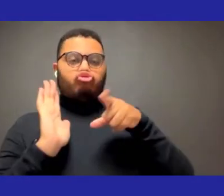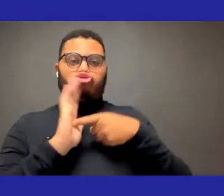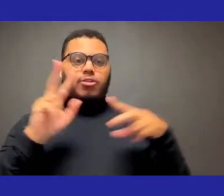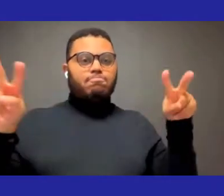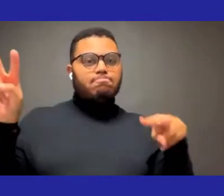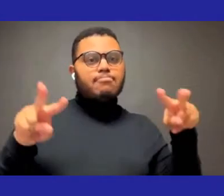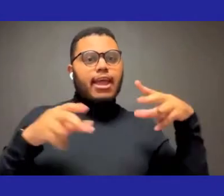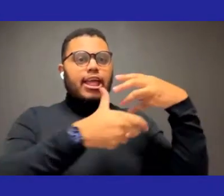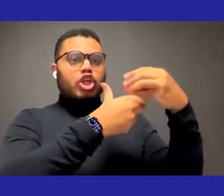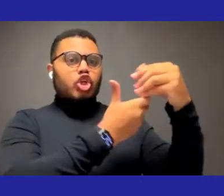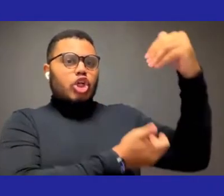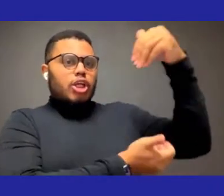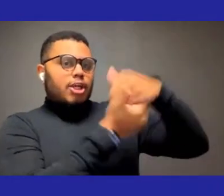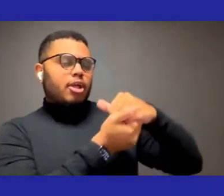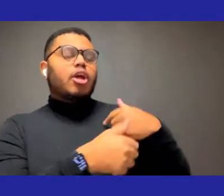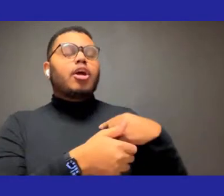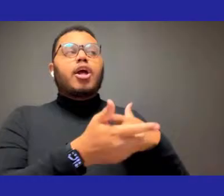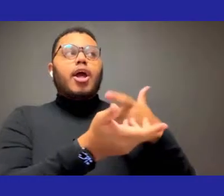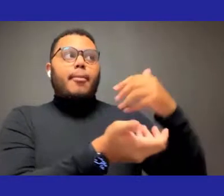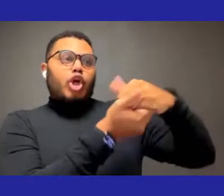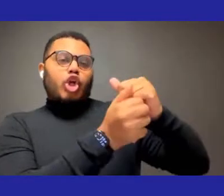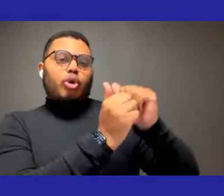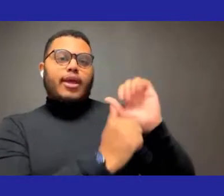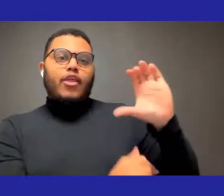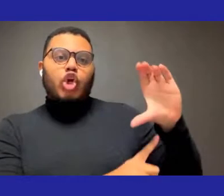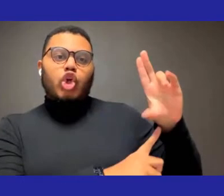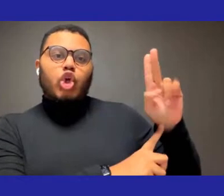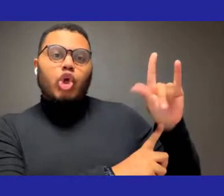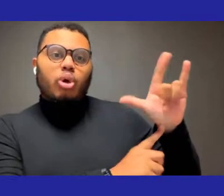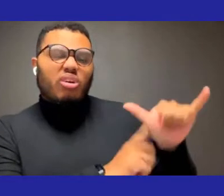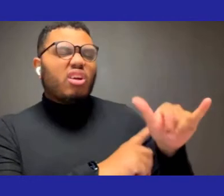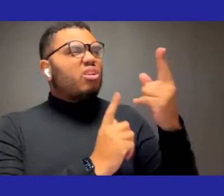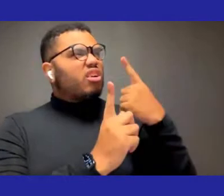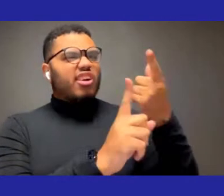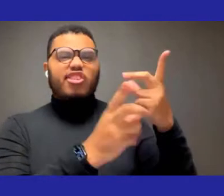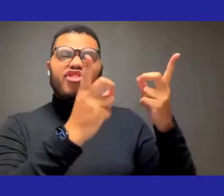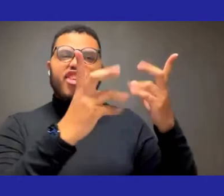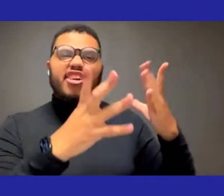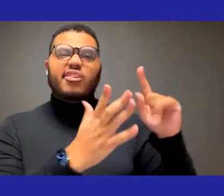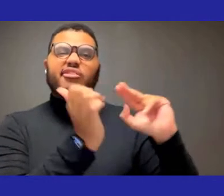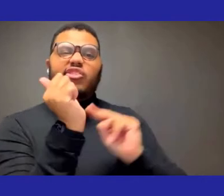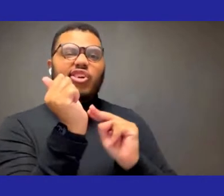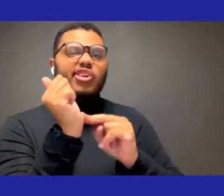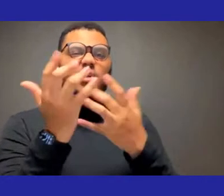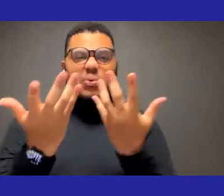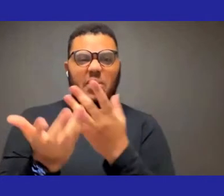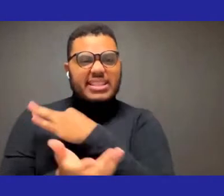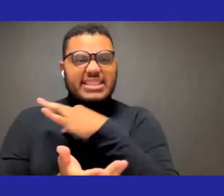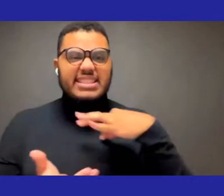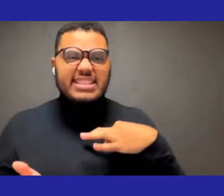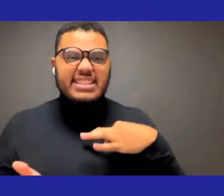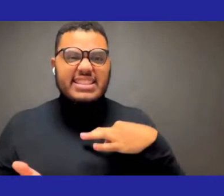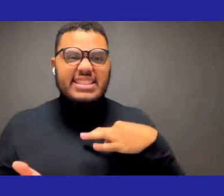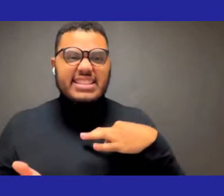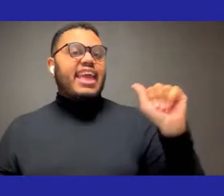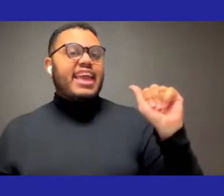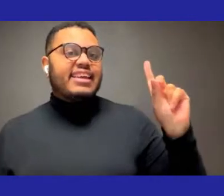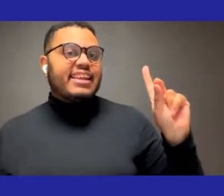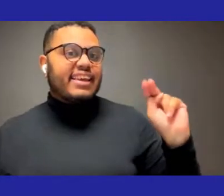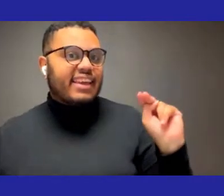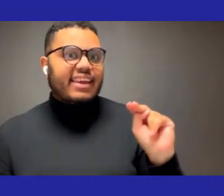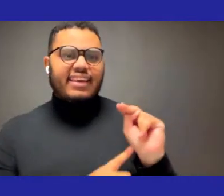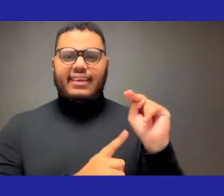partners, partnering with CUNY, and then we look at the director of nursing's role as it relates to staffing, the ADN's role as it relates to staffing, and